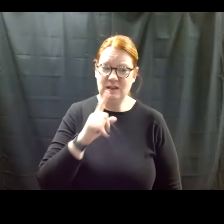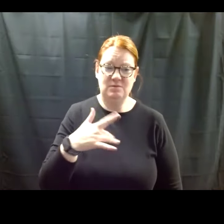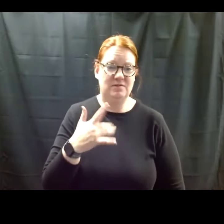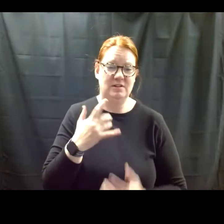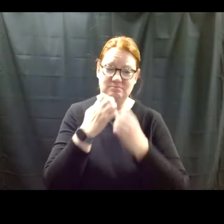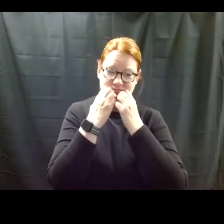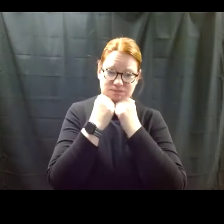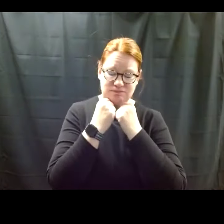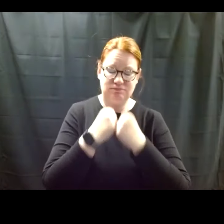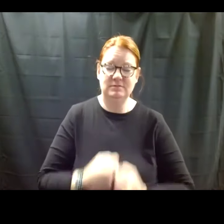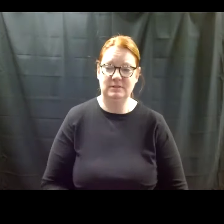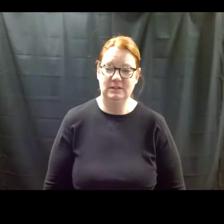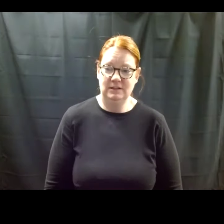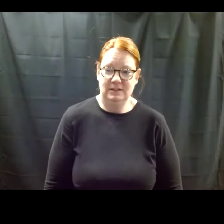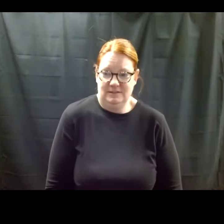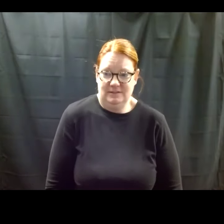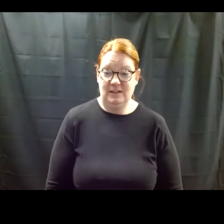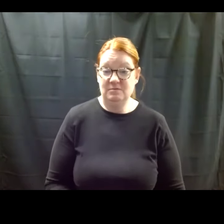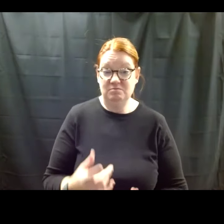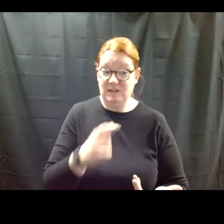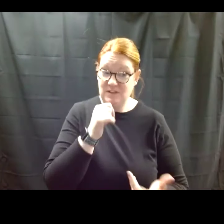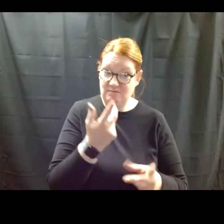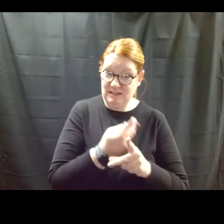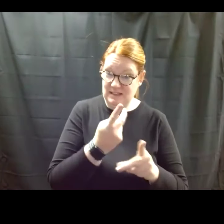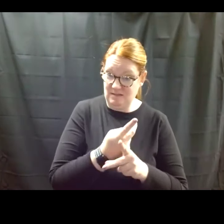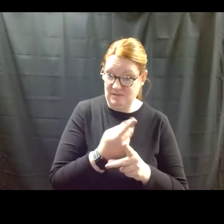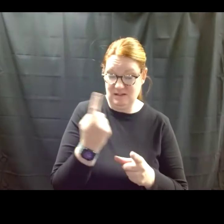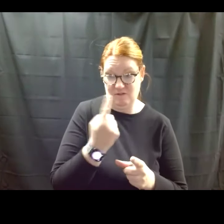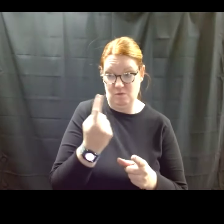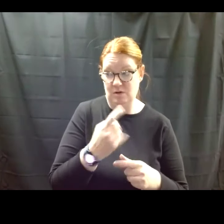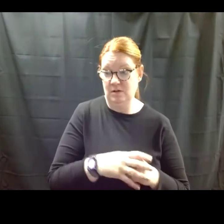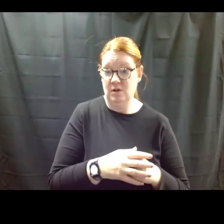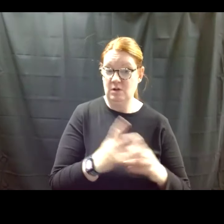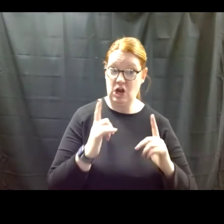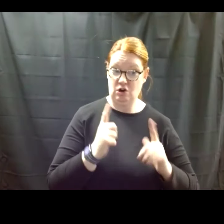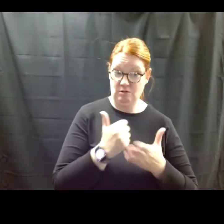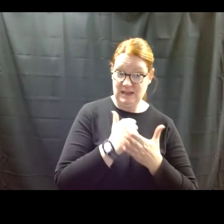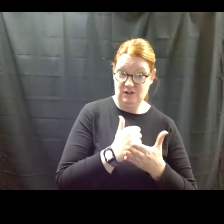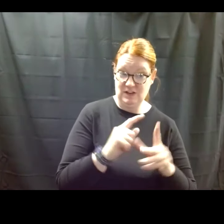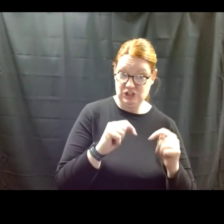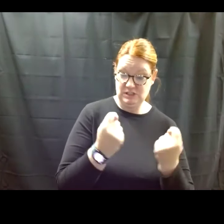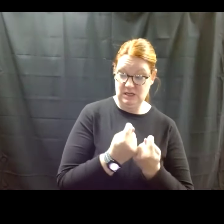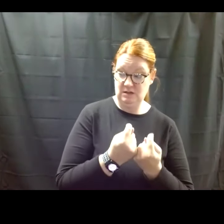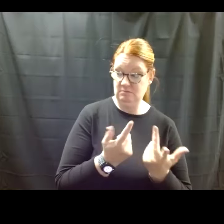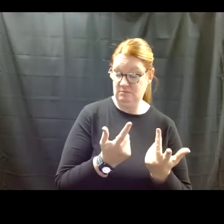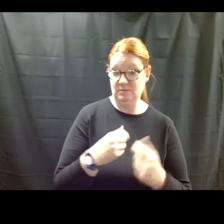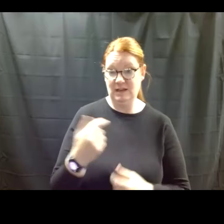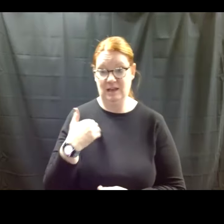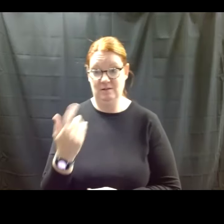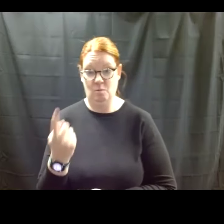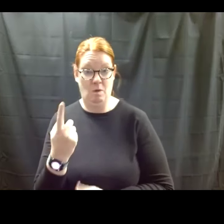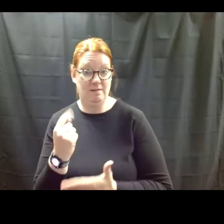And I will say that we haven't kept every provider. We were really lucky with our early intervention team, but we did have one therapist